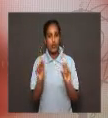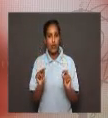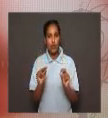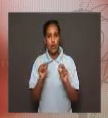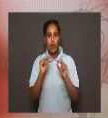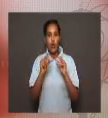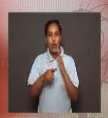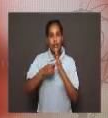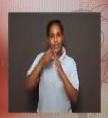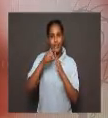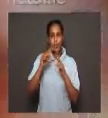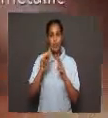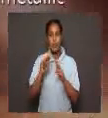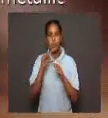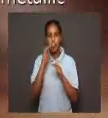ordered pattern.